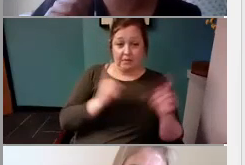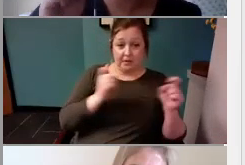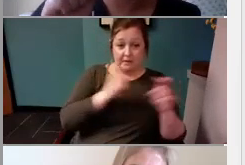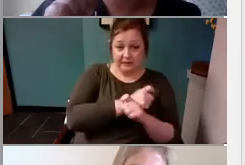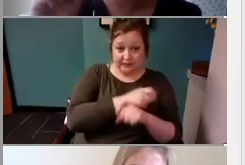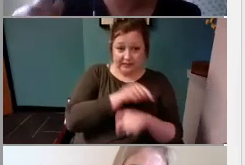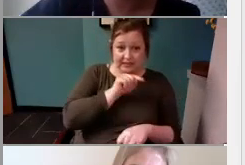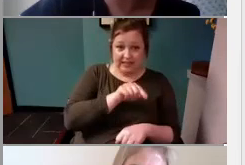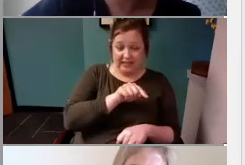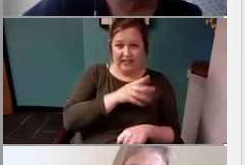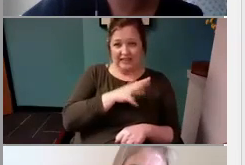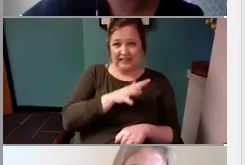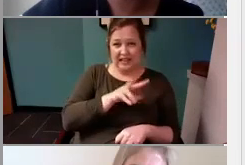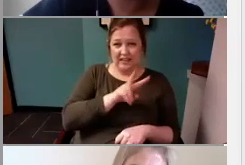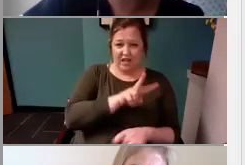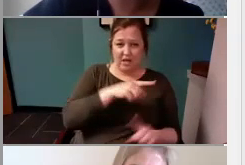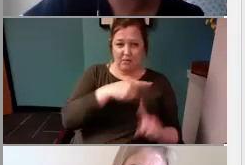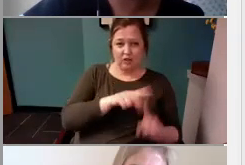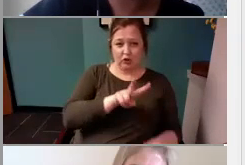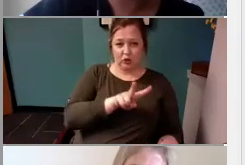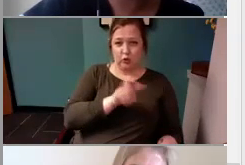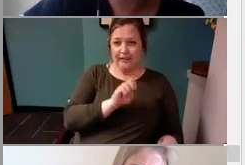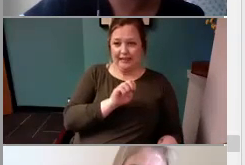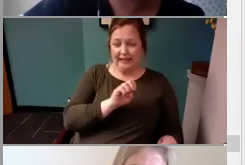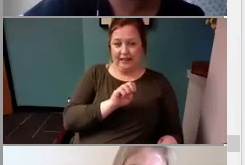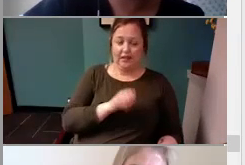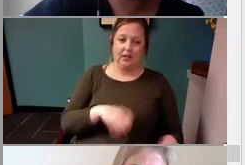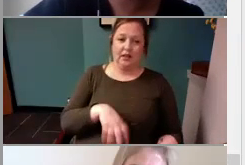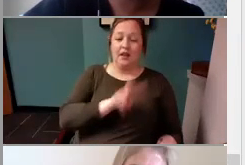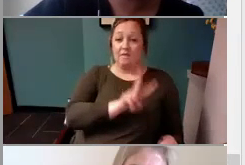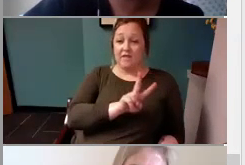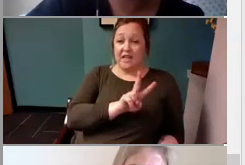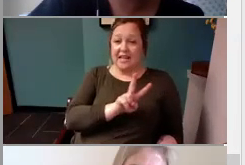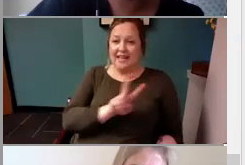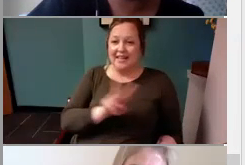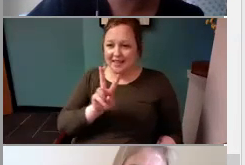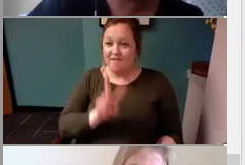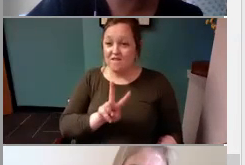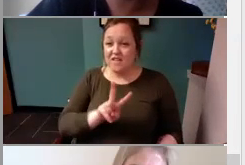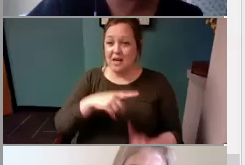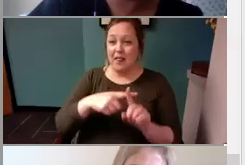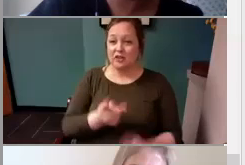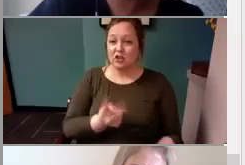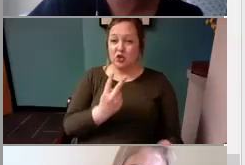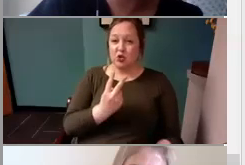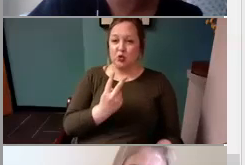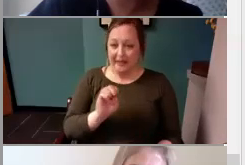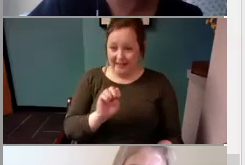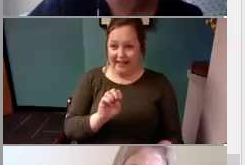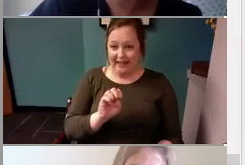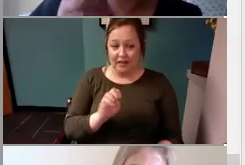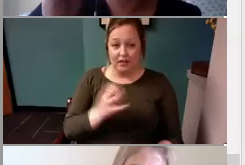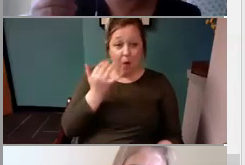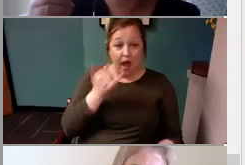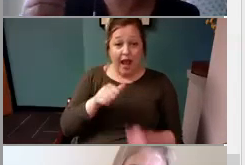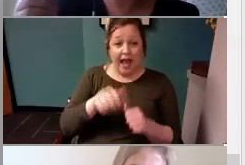is sort of V plus 2E, because, let me come back to that, because every edge is